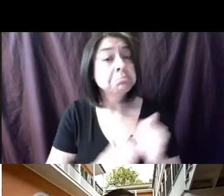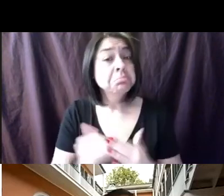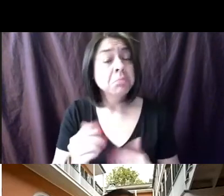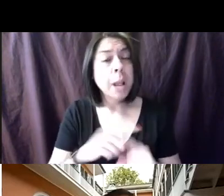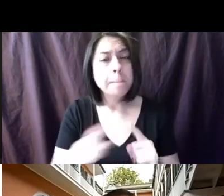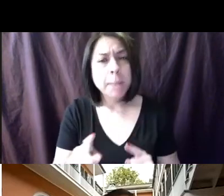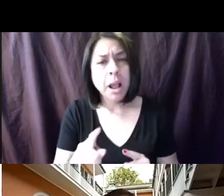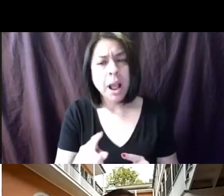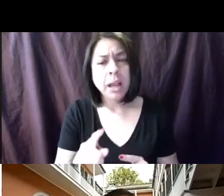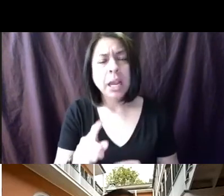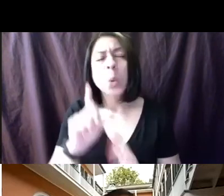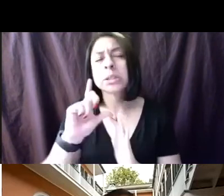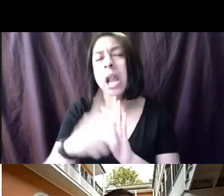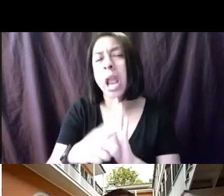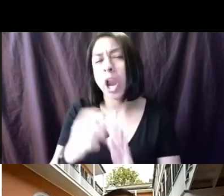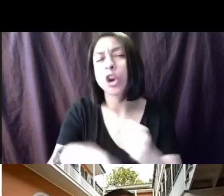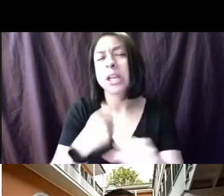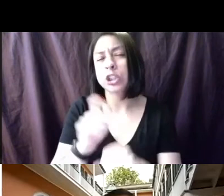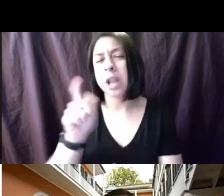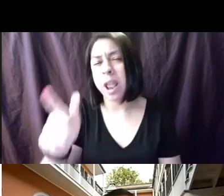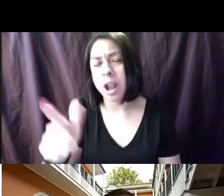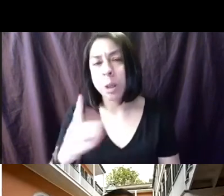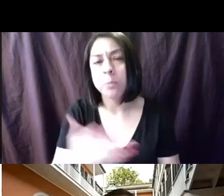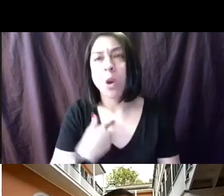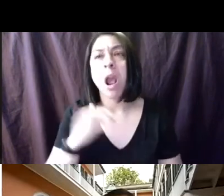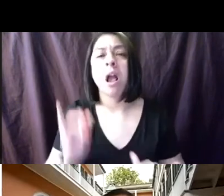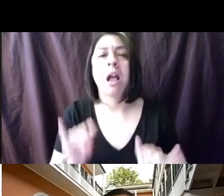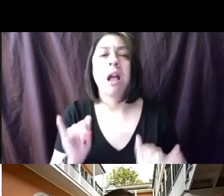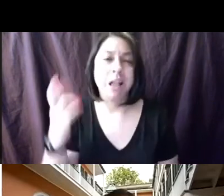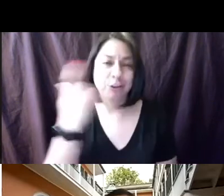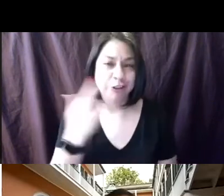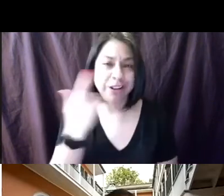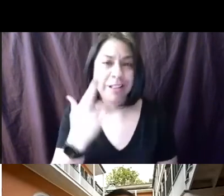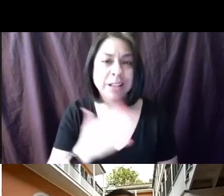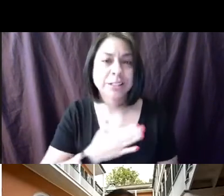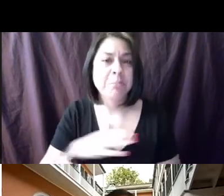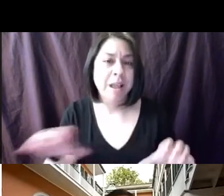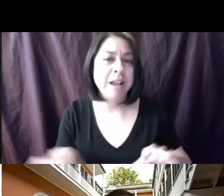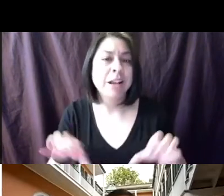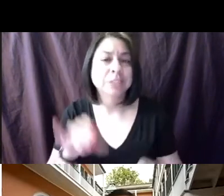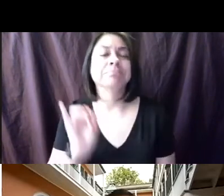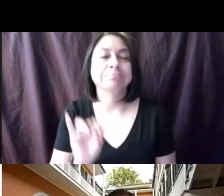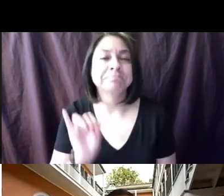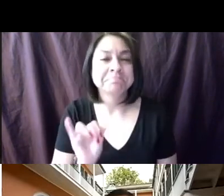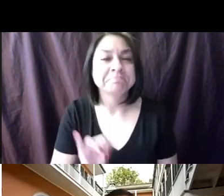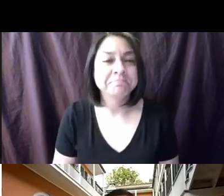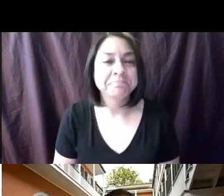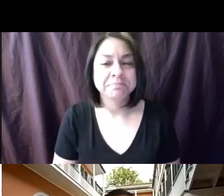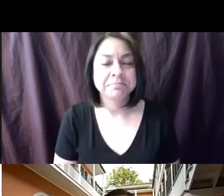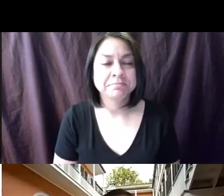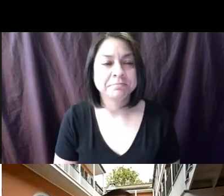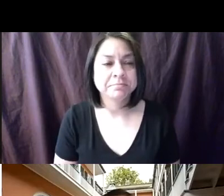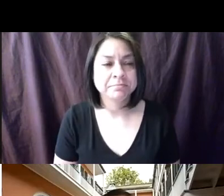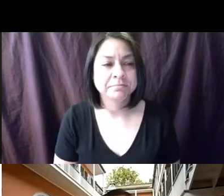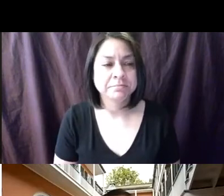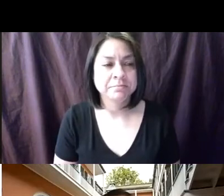it was years down the line before I really realized what I had done. It was years, yeah.